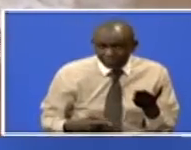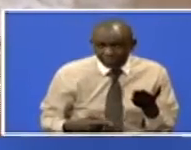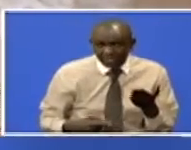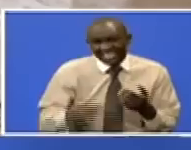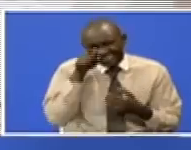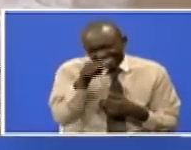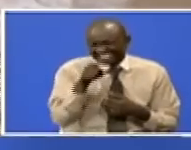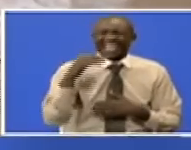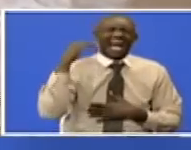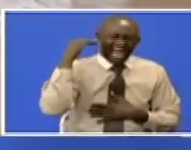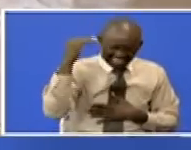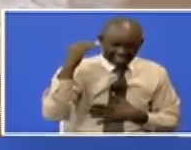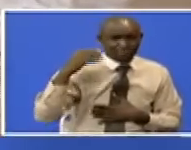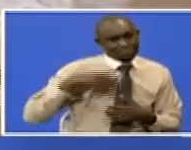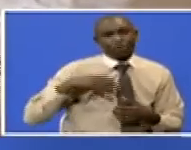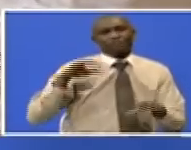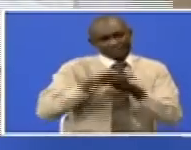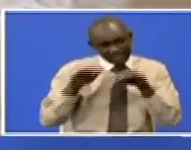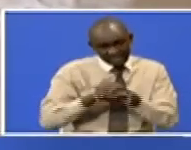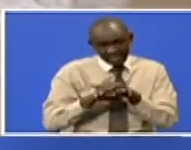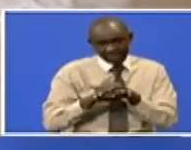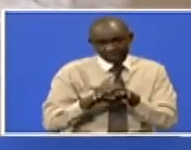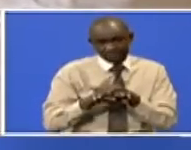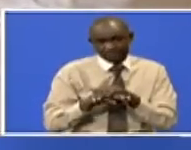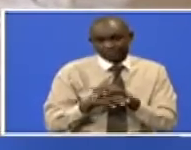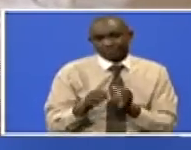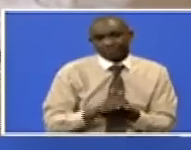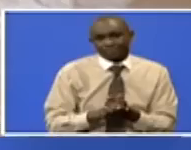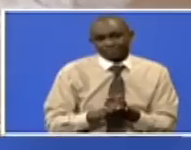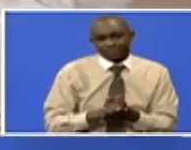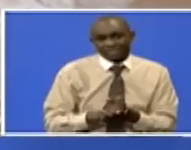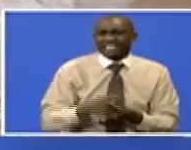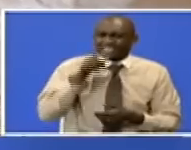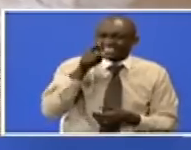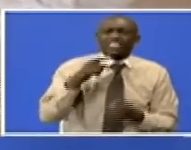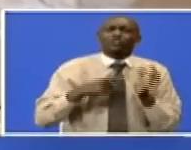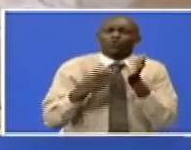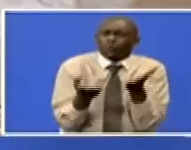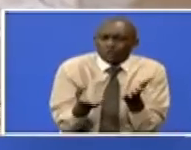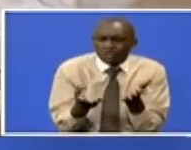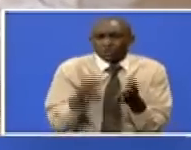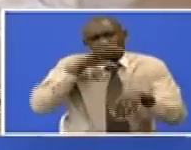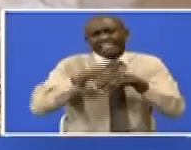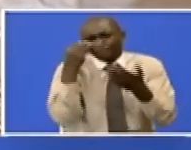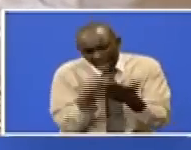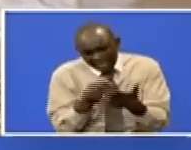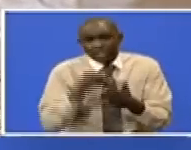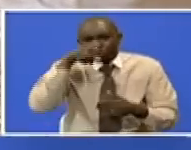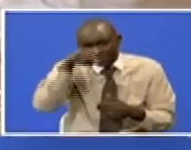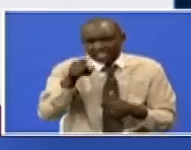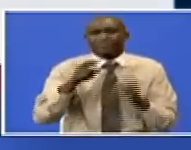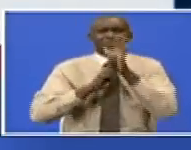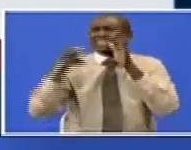that is the height, if not of anything, but moral corruption. That you can gain salaries and get money and you do not represent